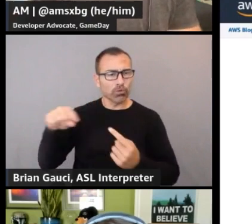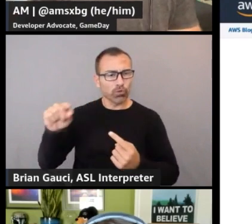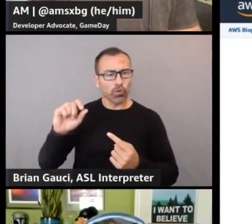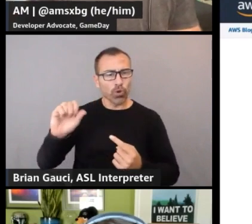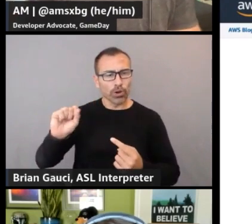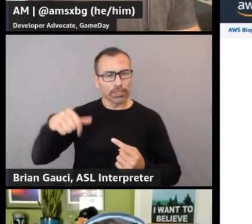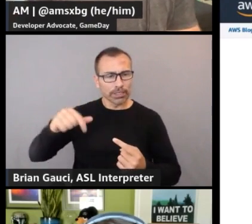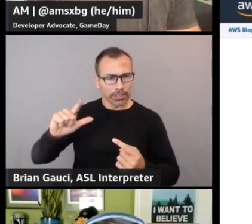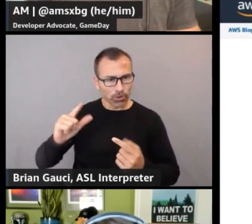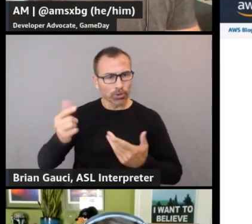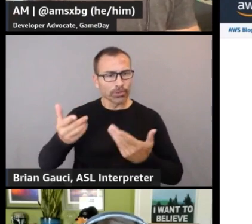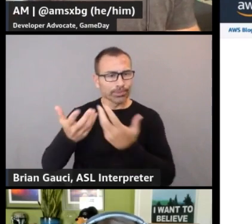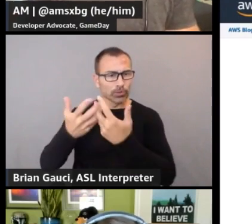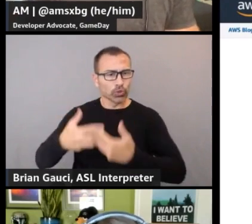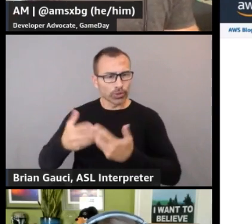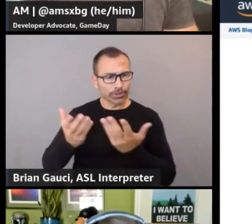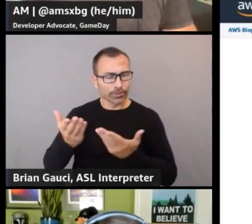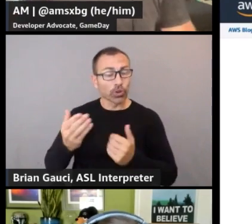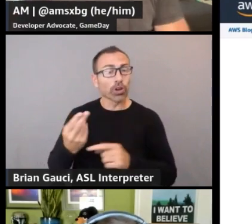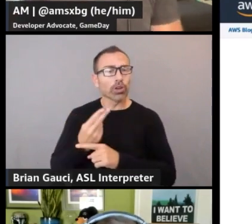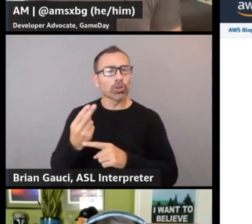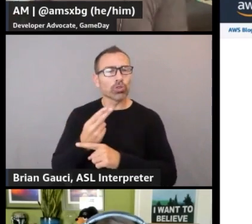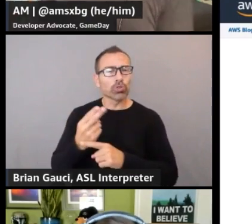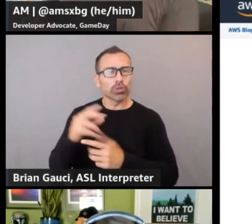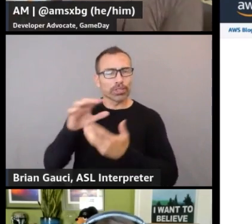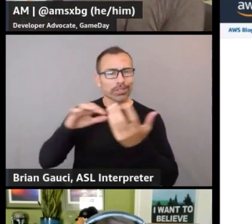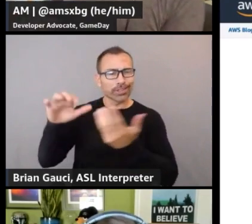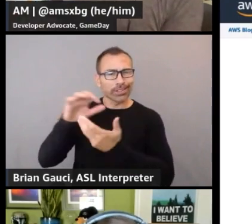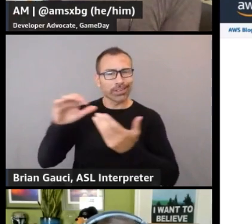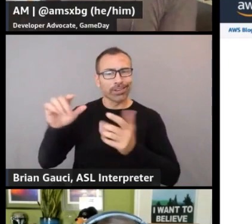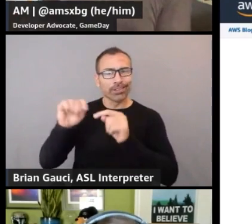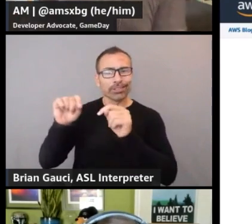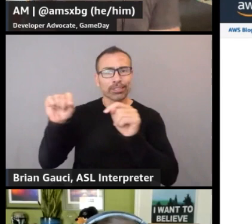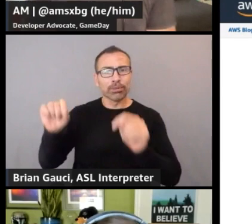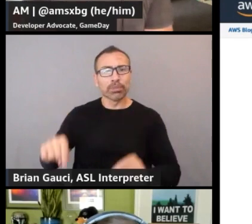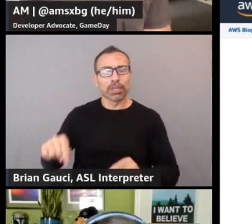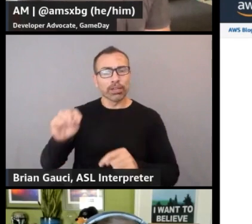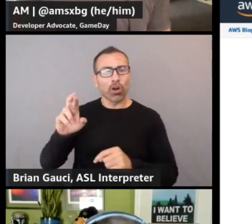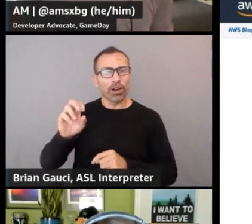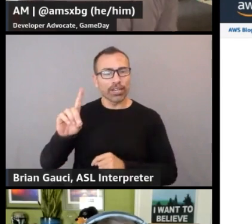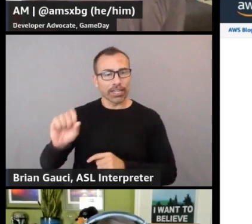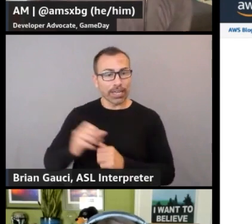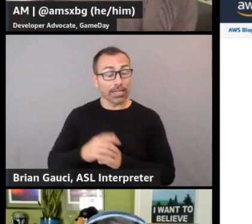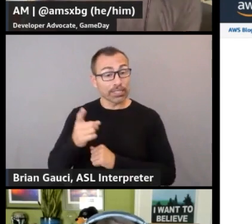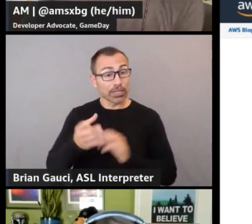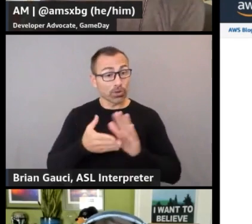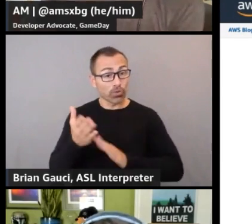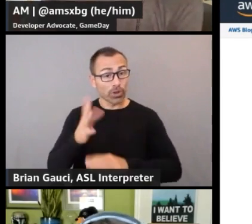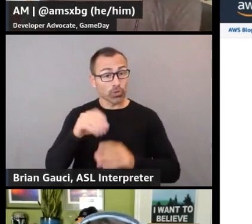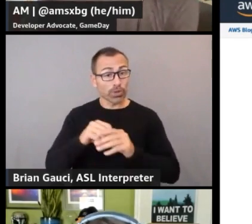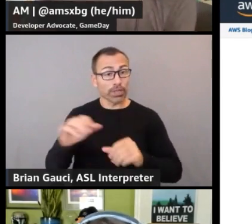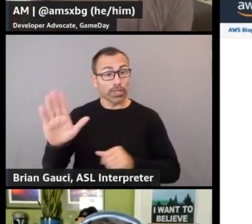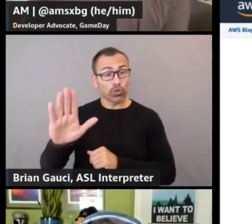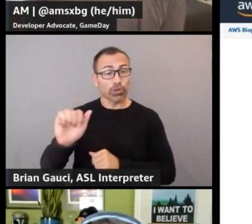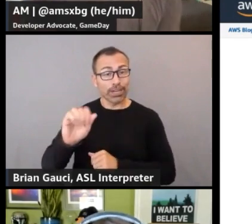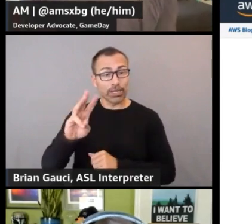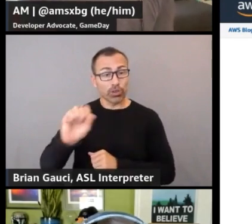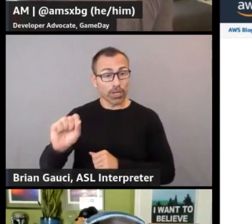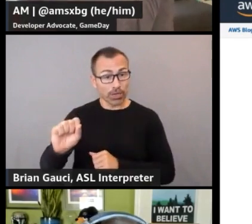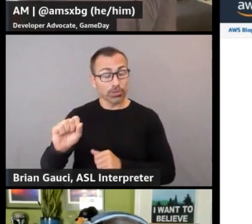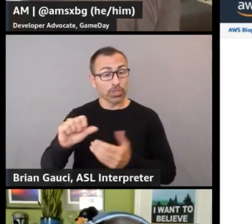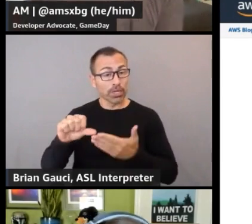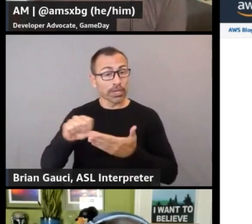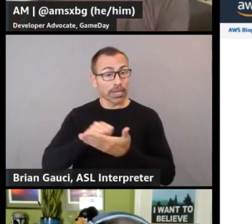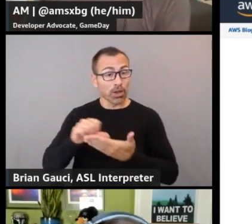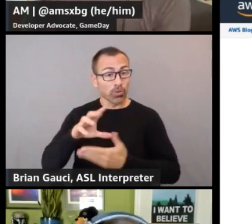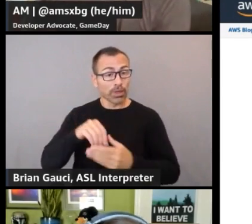CloudFormation template. Now, one thing about RDS Custom for SQL Server is it actually runs right inside your own account. You'll actually see, and I'll show this, you actually